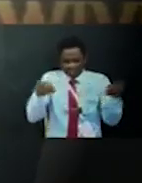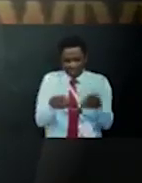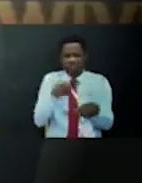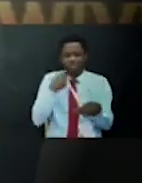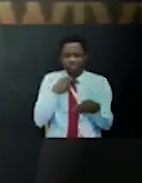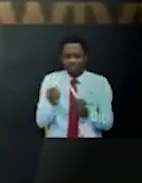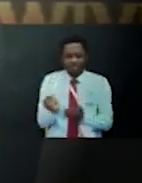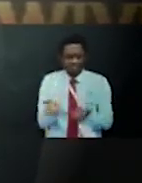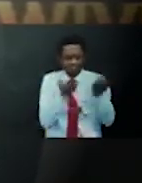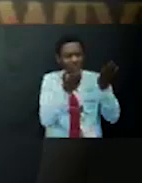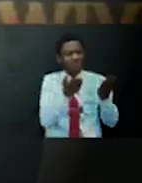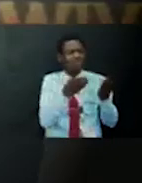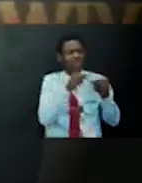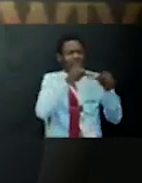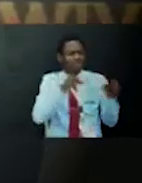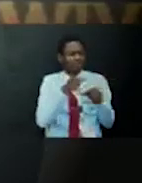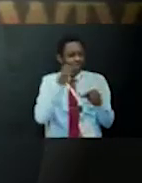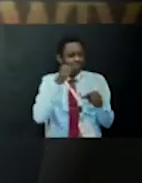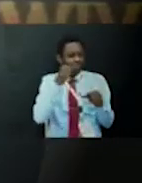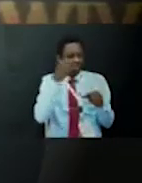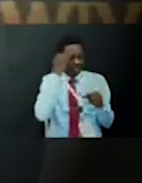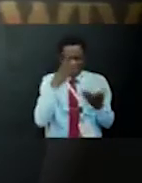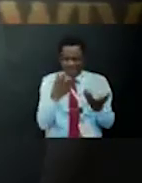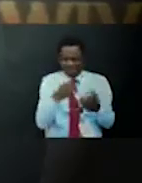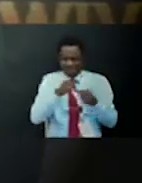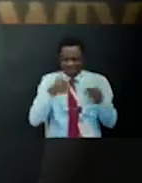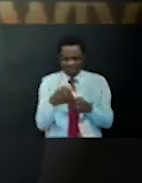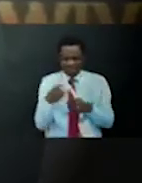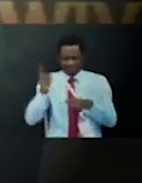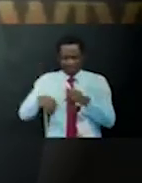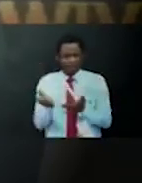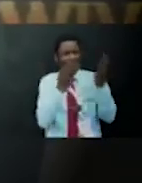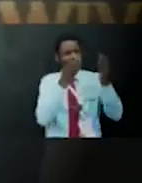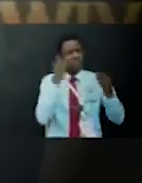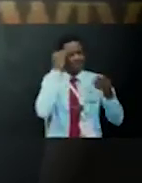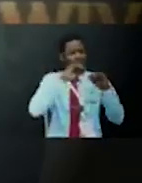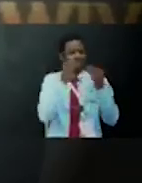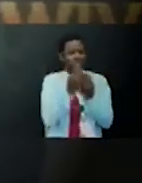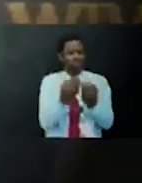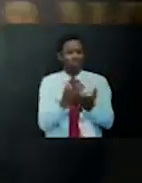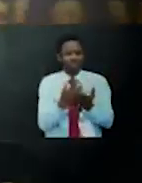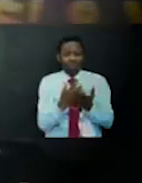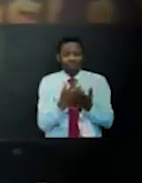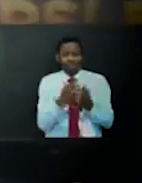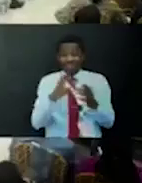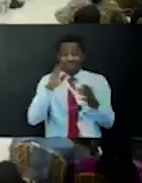area head. And the area head sits with the executive, so let us push it to the head office. By the time the problem comes, no one. Yeah.